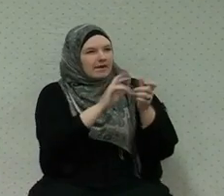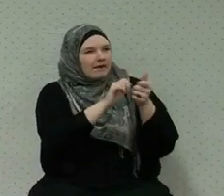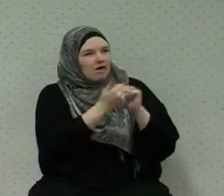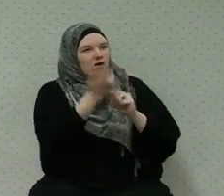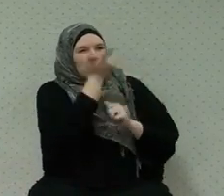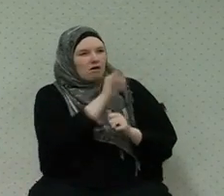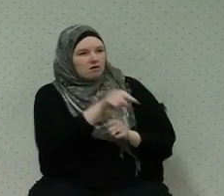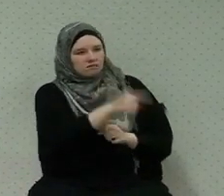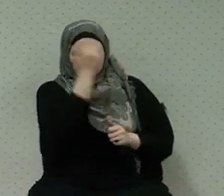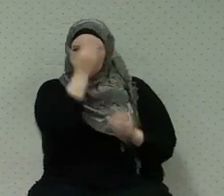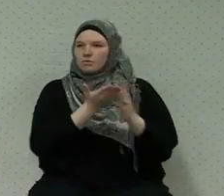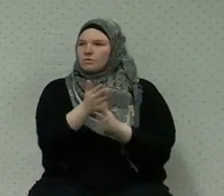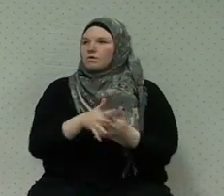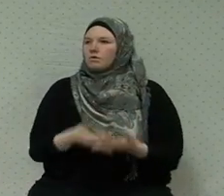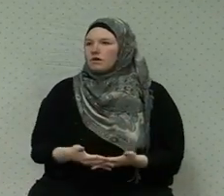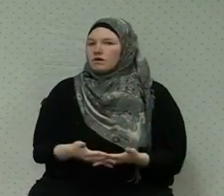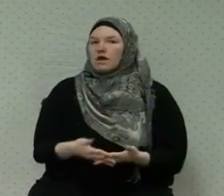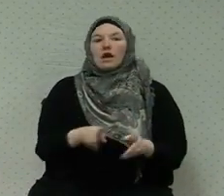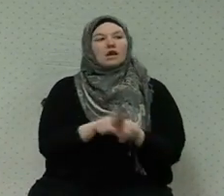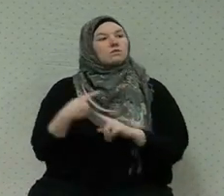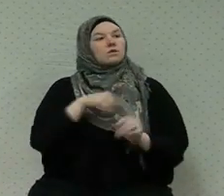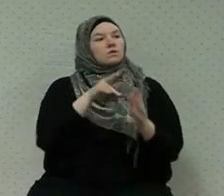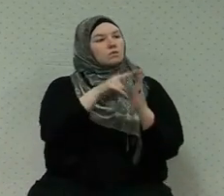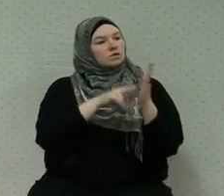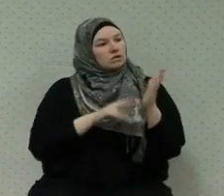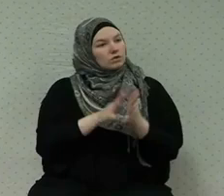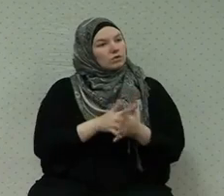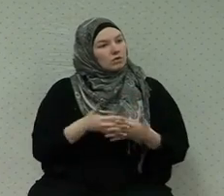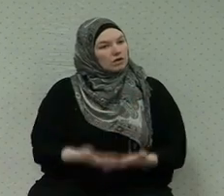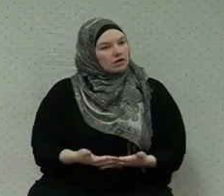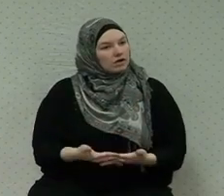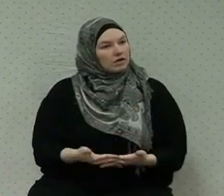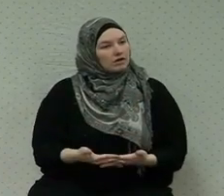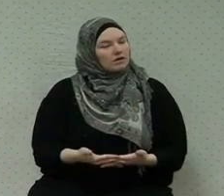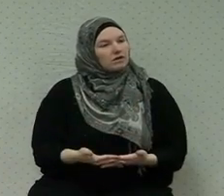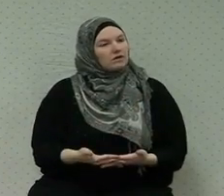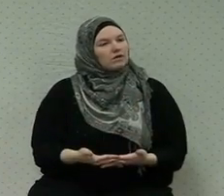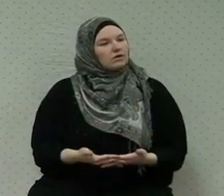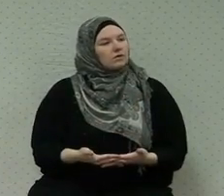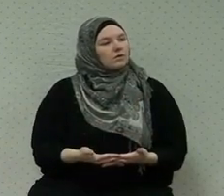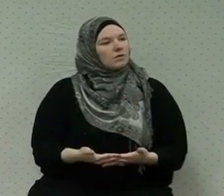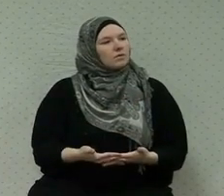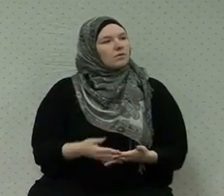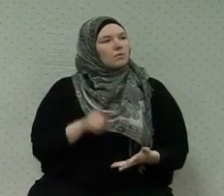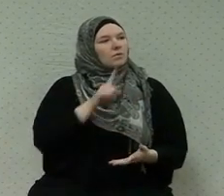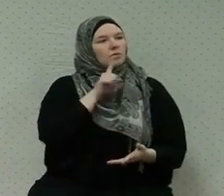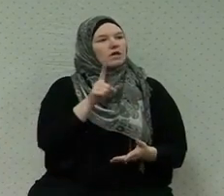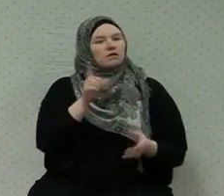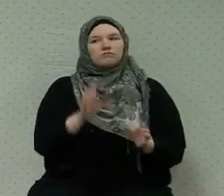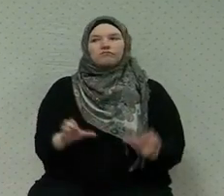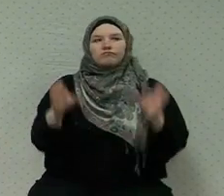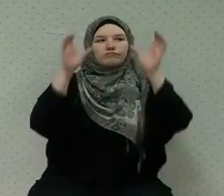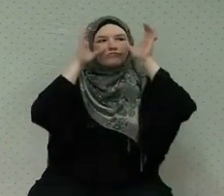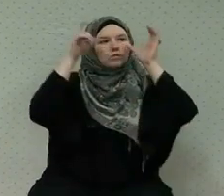important that as we read the Quran, we put on that insight goggle,